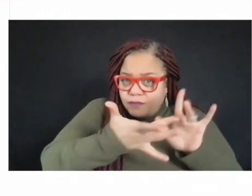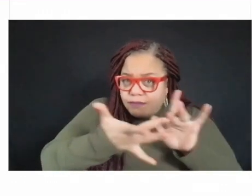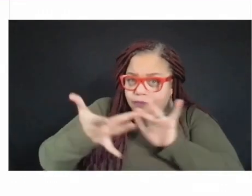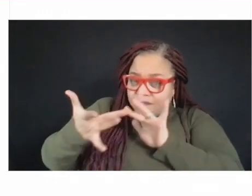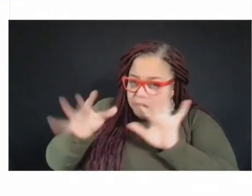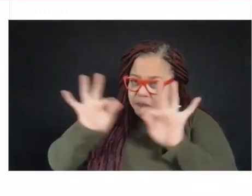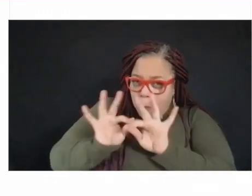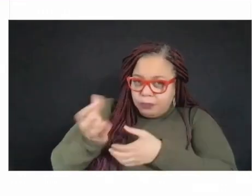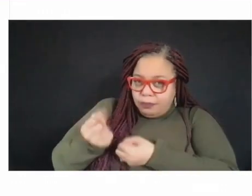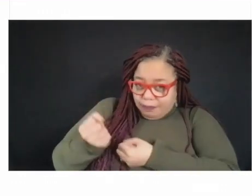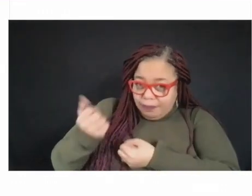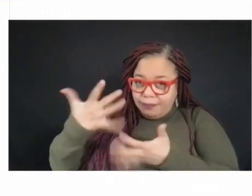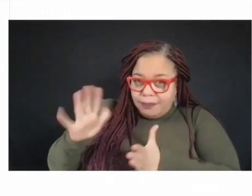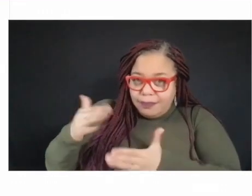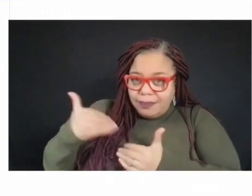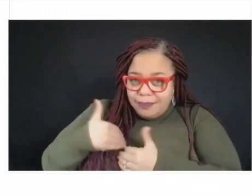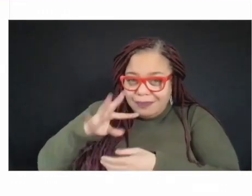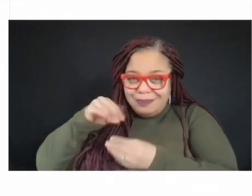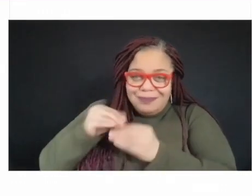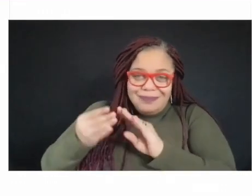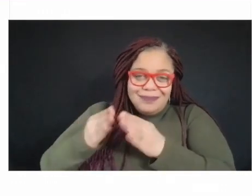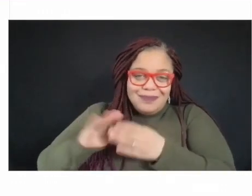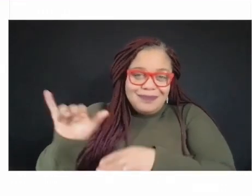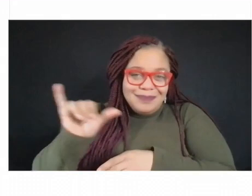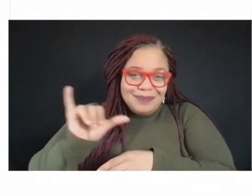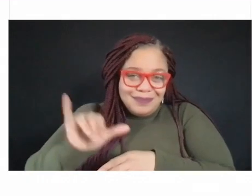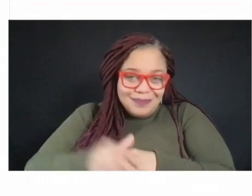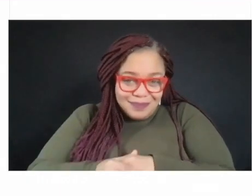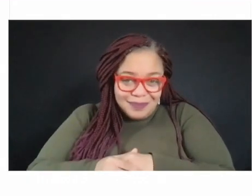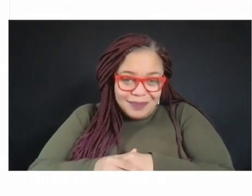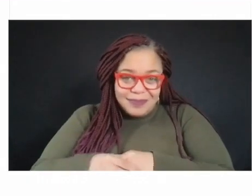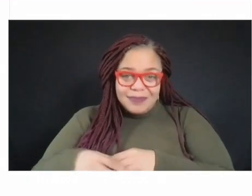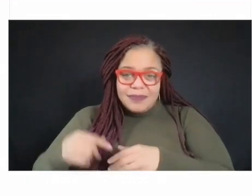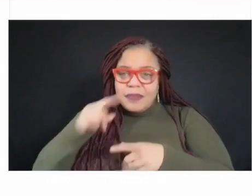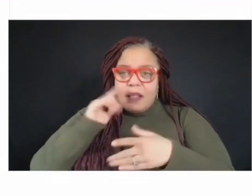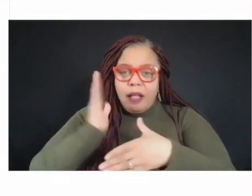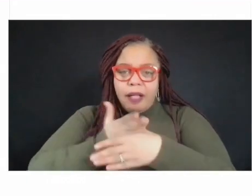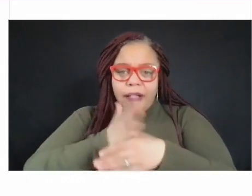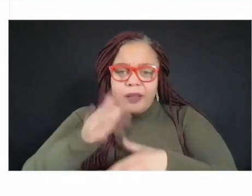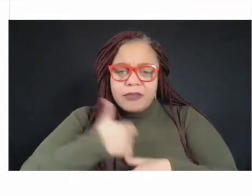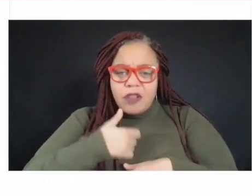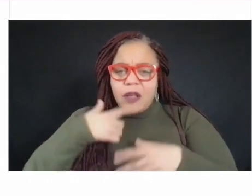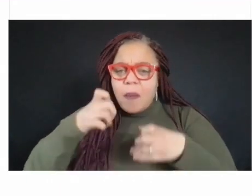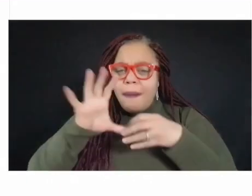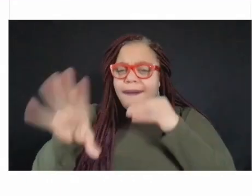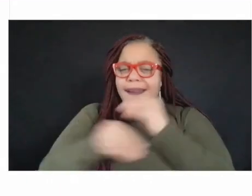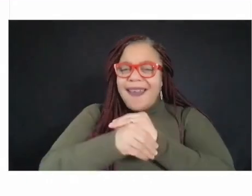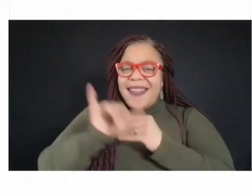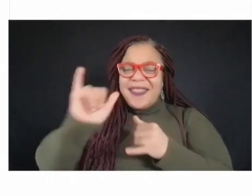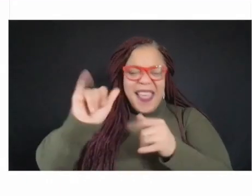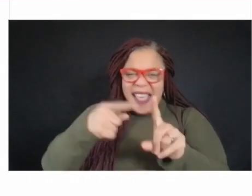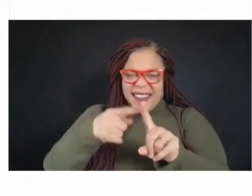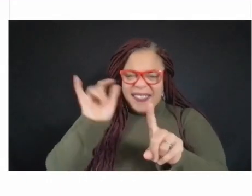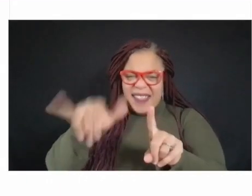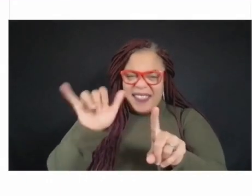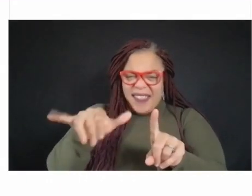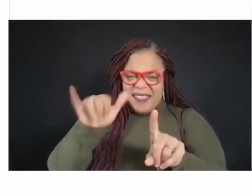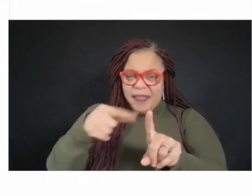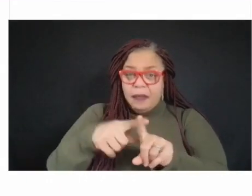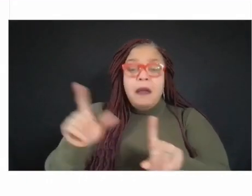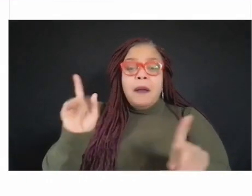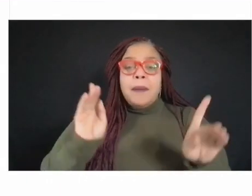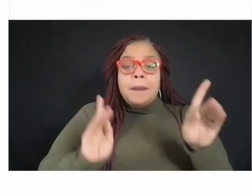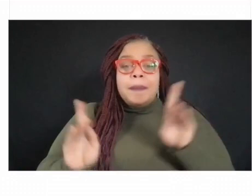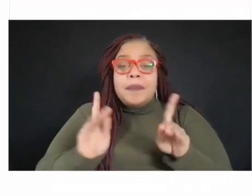I would just add to that, sorry, very briefly. I would just add to that, it's precisely those people who are best positioned to understand what